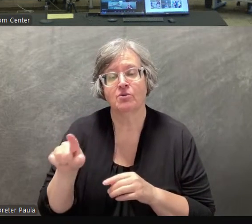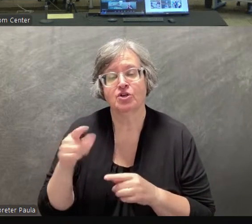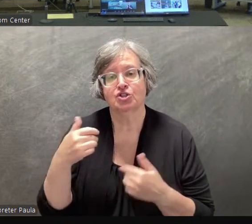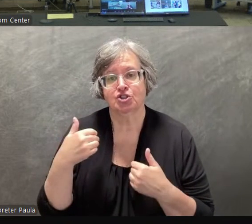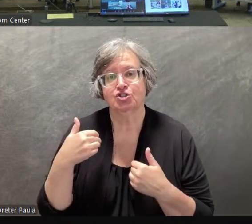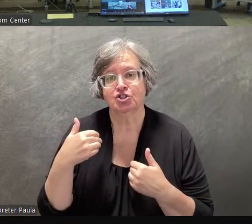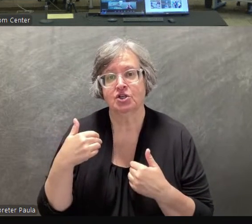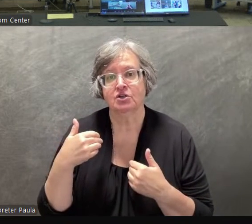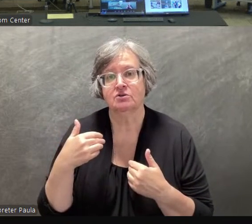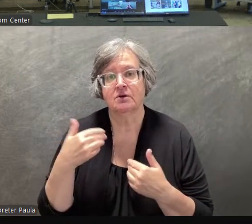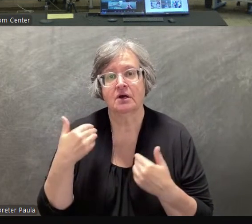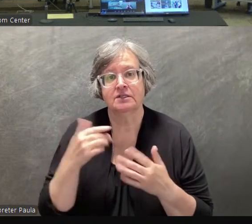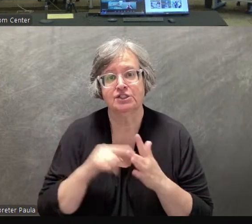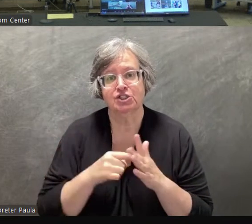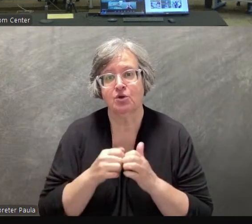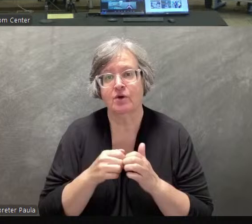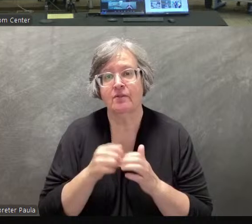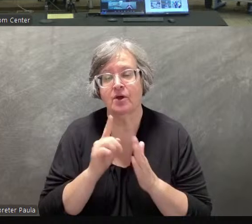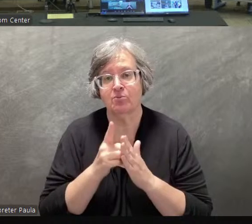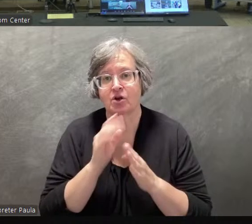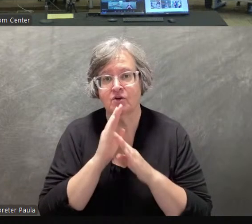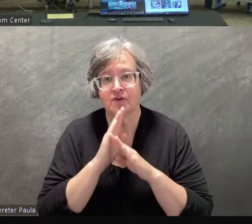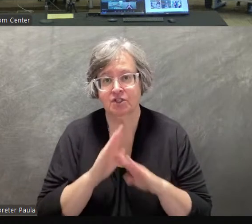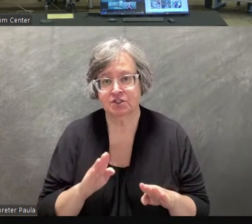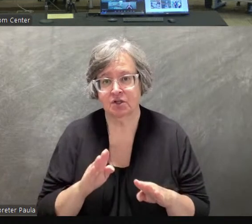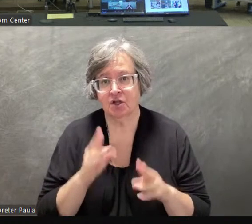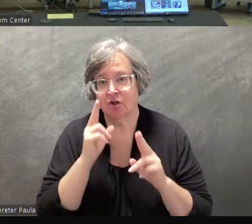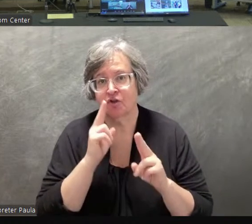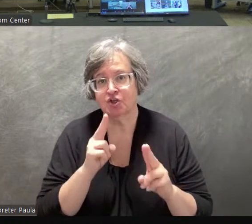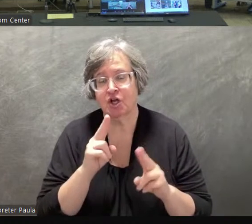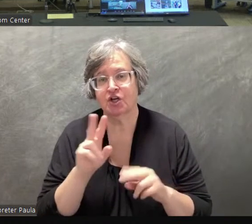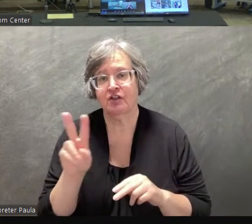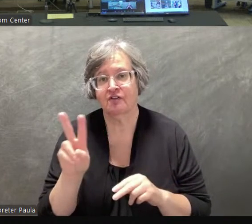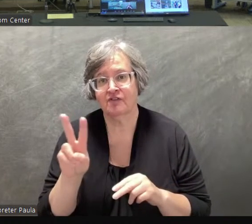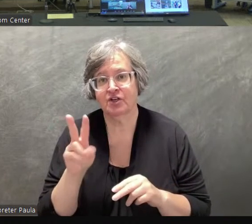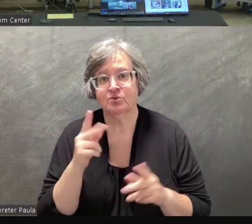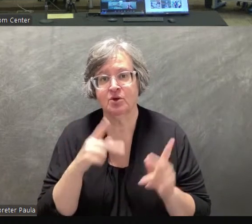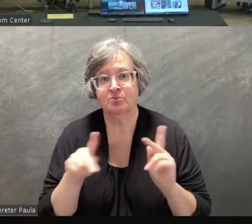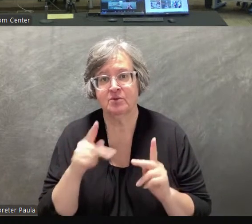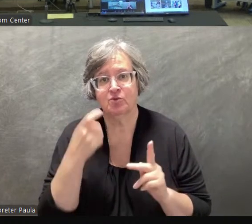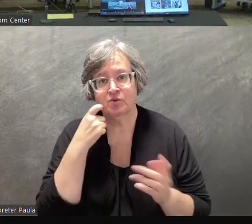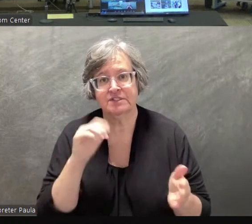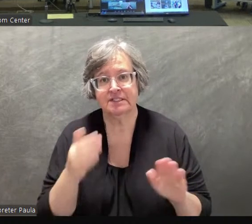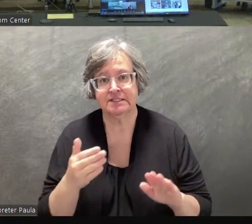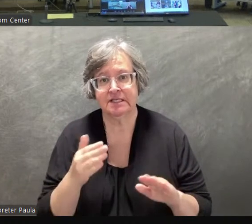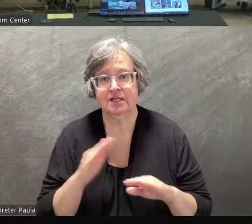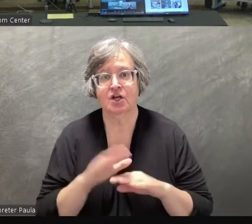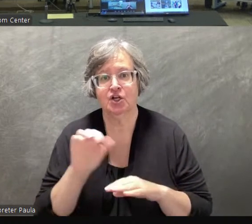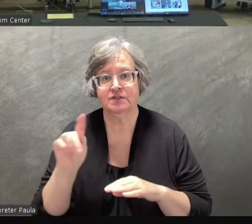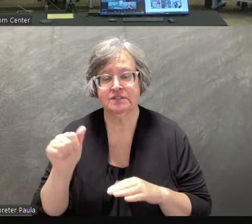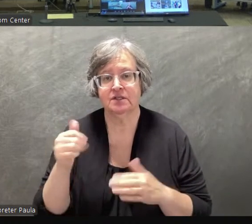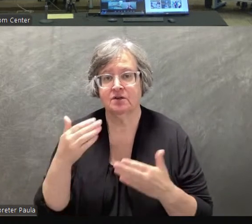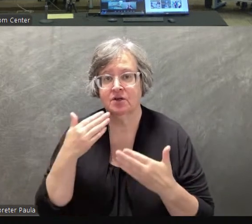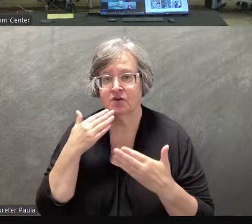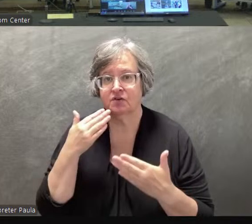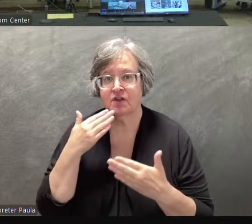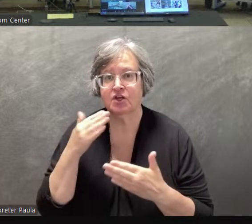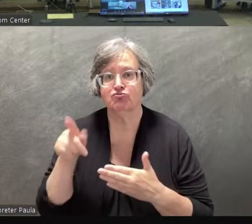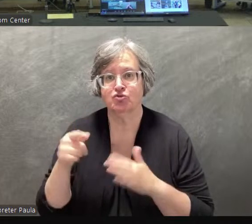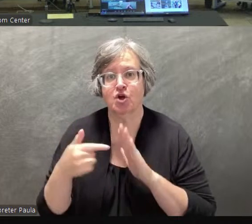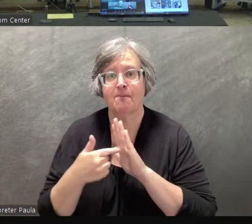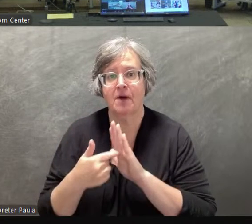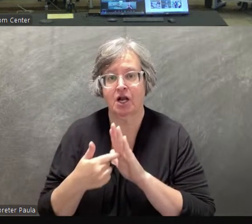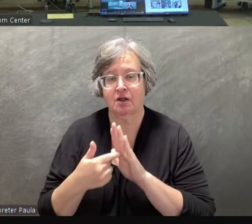on CTA and honor the victims, those impacted. I appreciate her